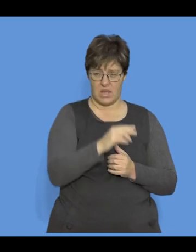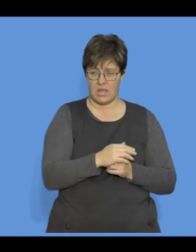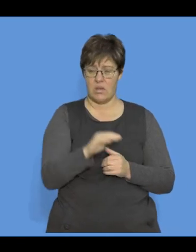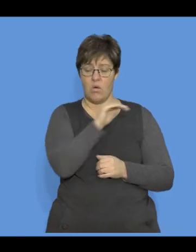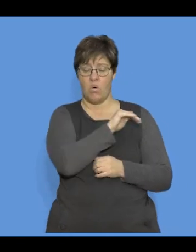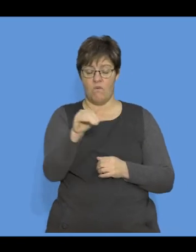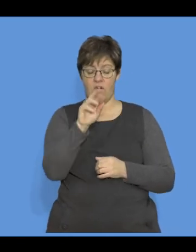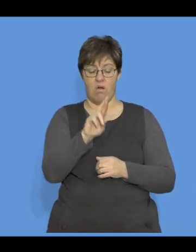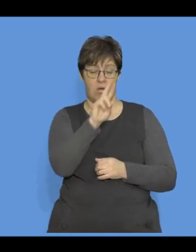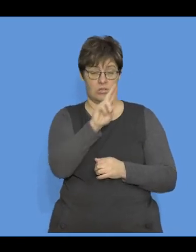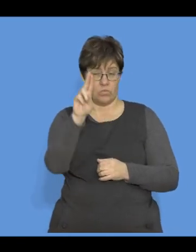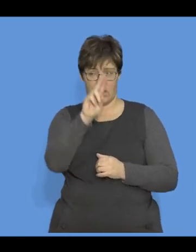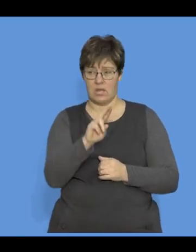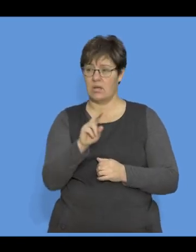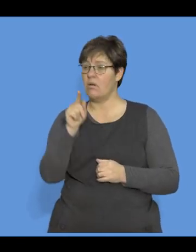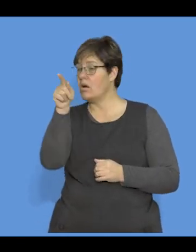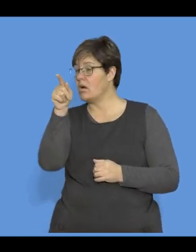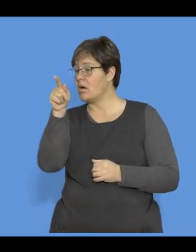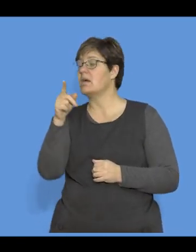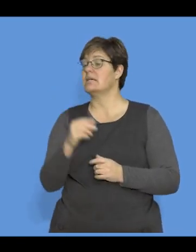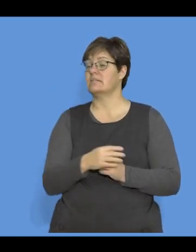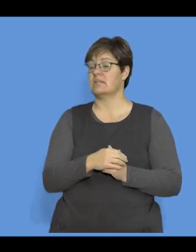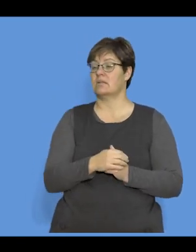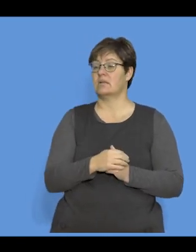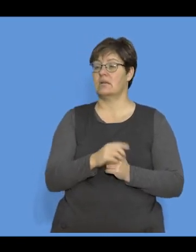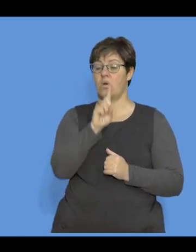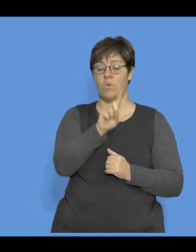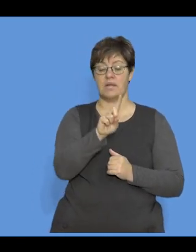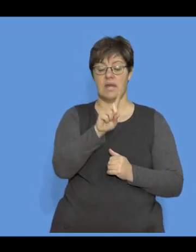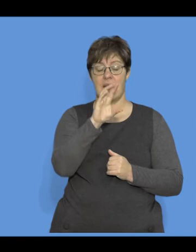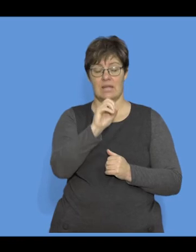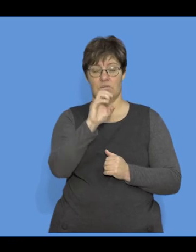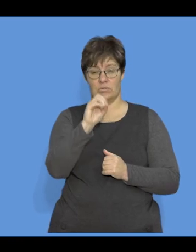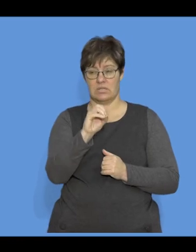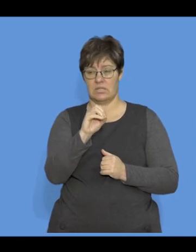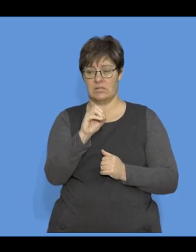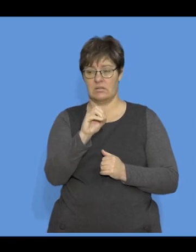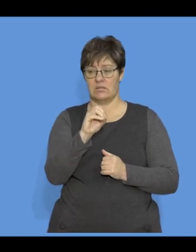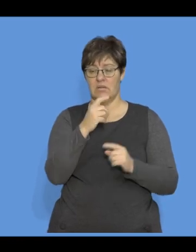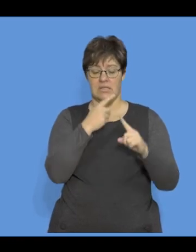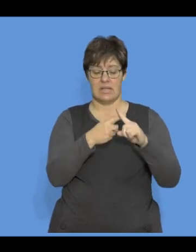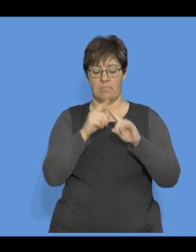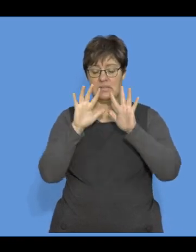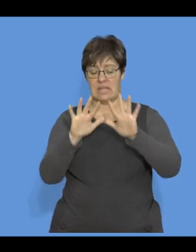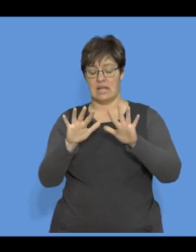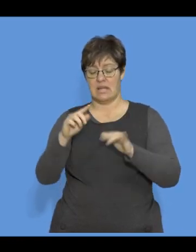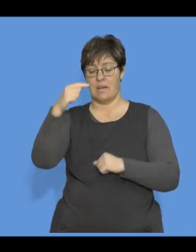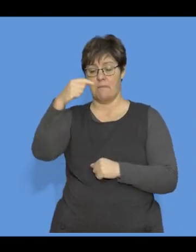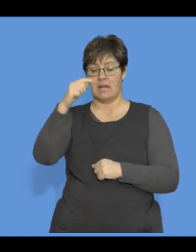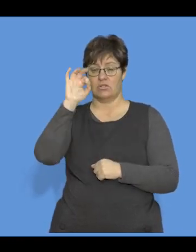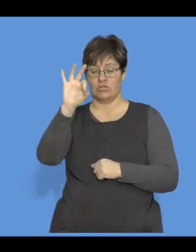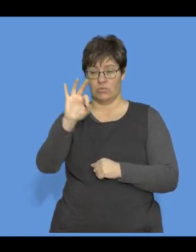R squared, and as I said to you earlier, that's going to be 100 times 10 to the minus